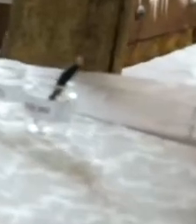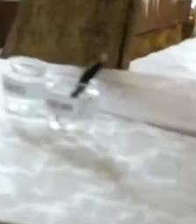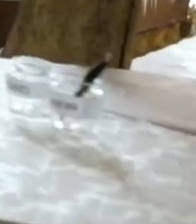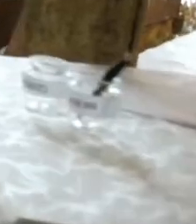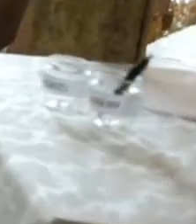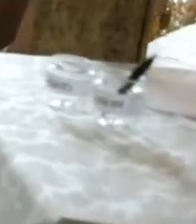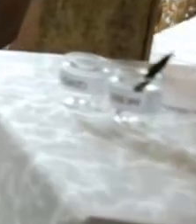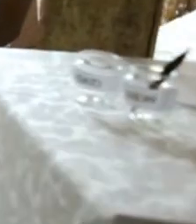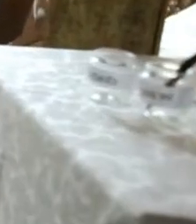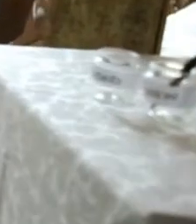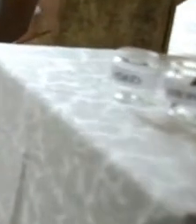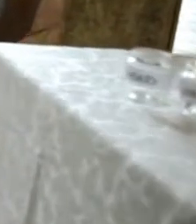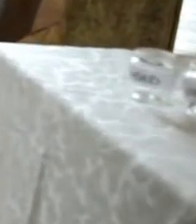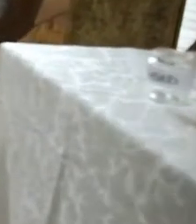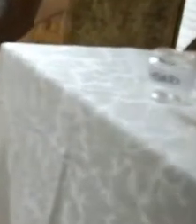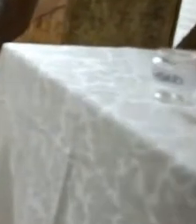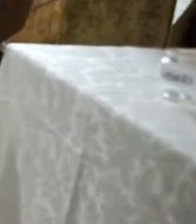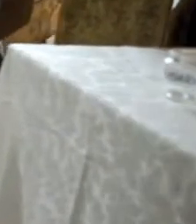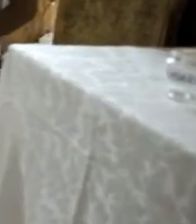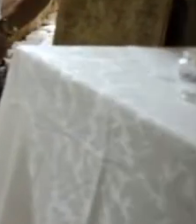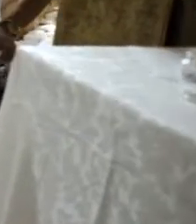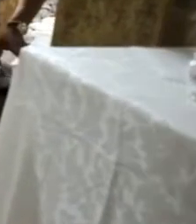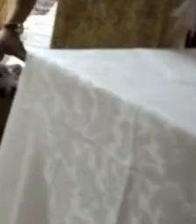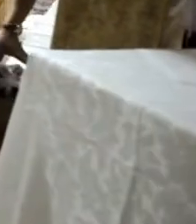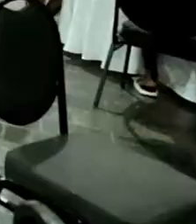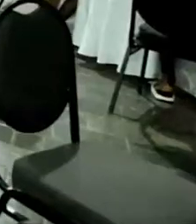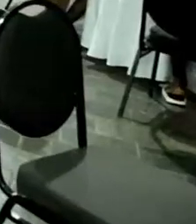no gender-based violence.